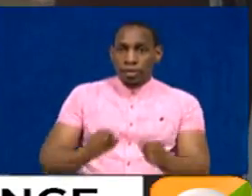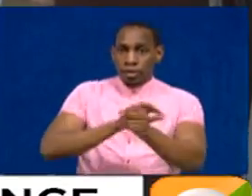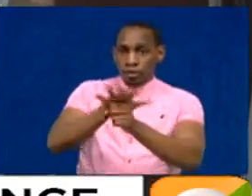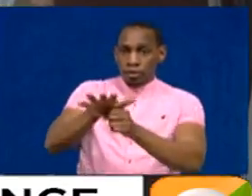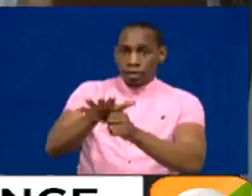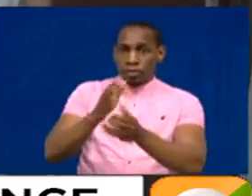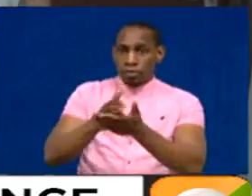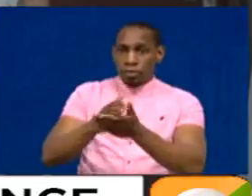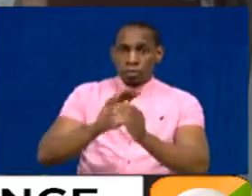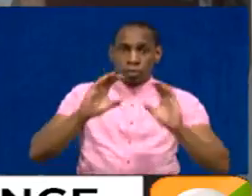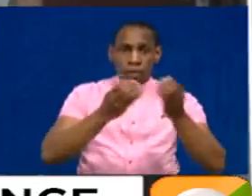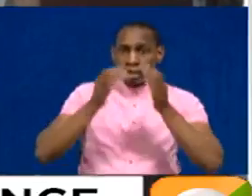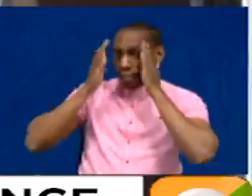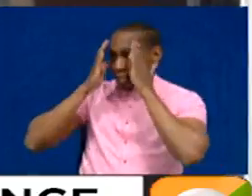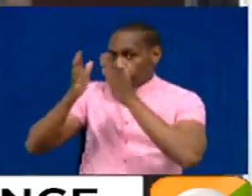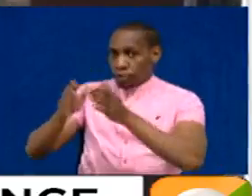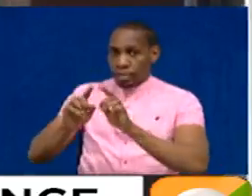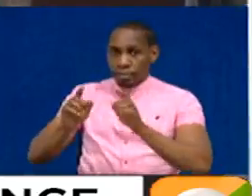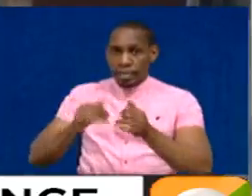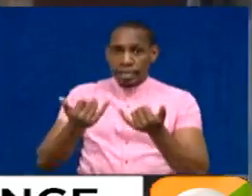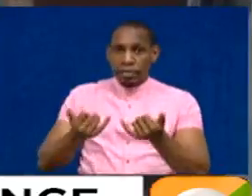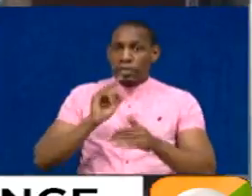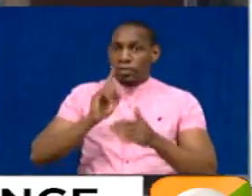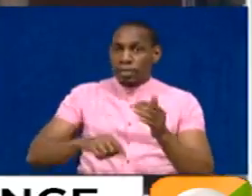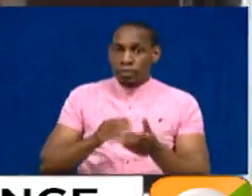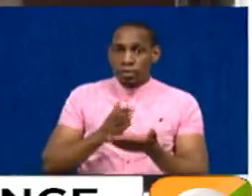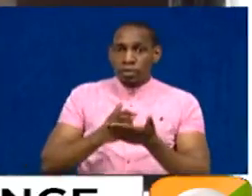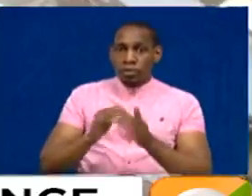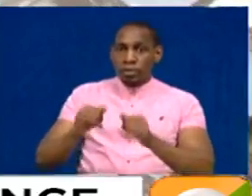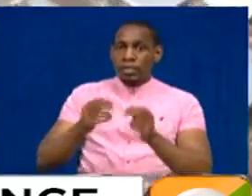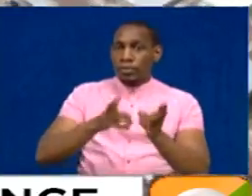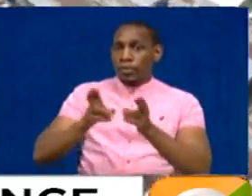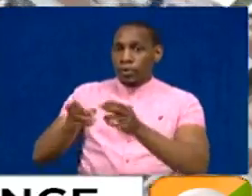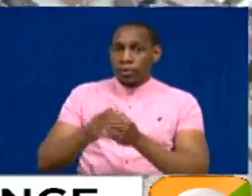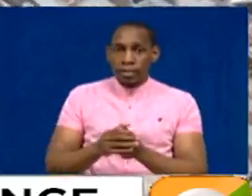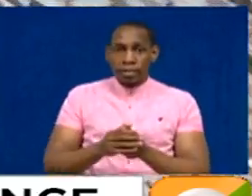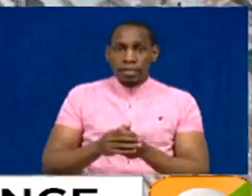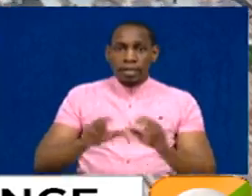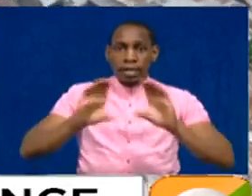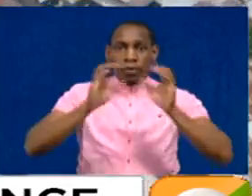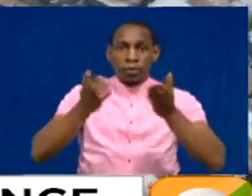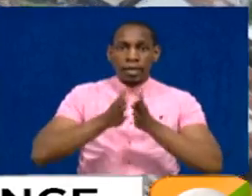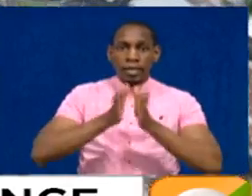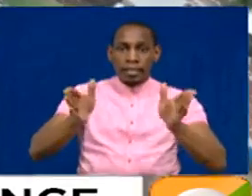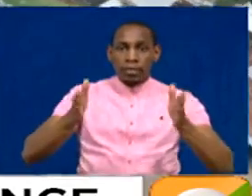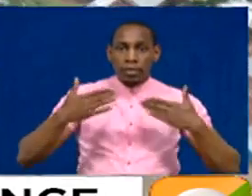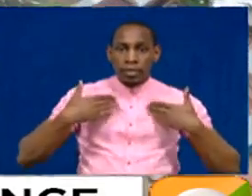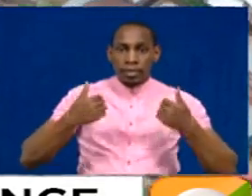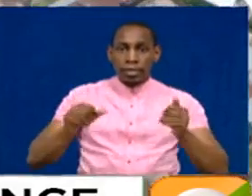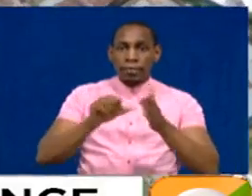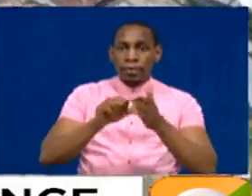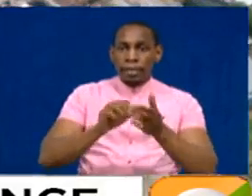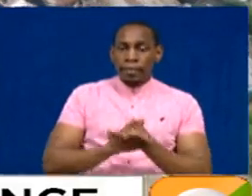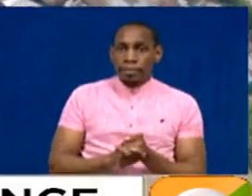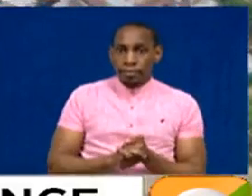COVID-19 grabbed the attention of the world, but beneath what has now been described as the new normal is a worldwide health crisis silently